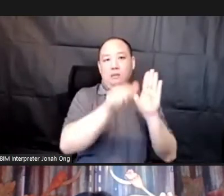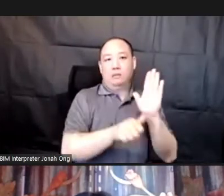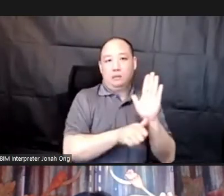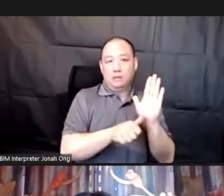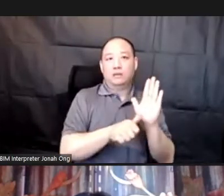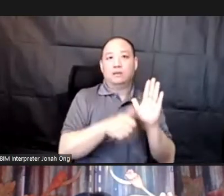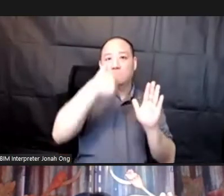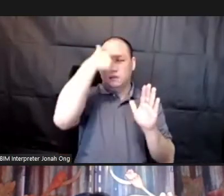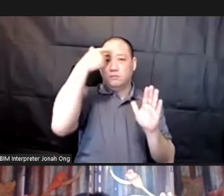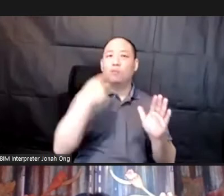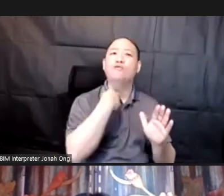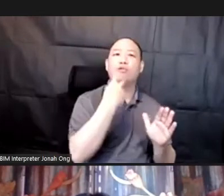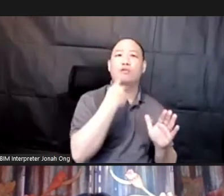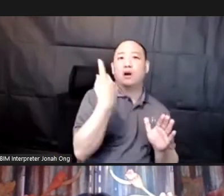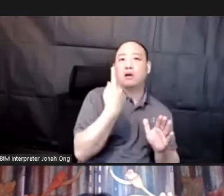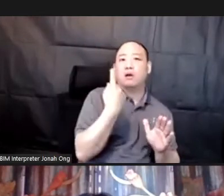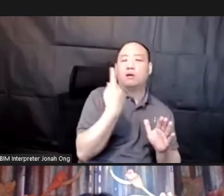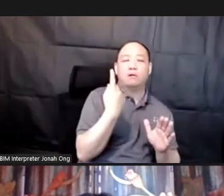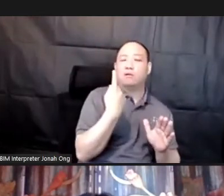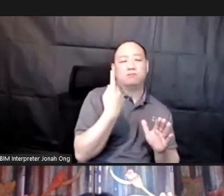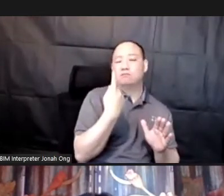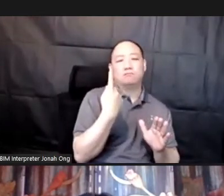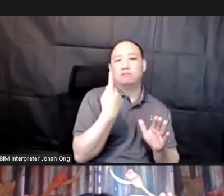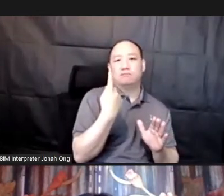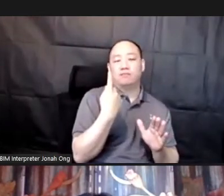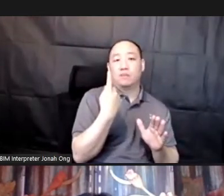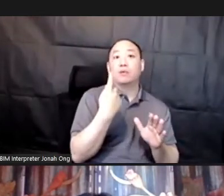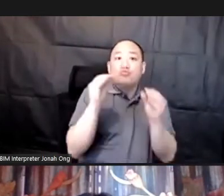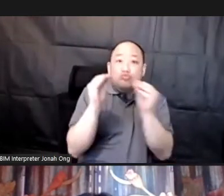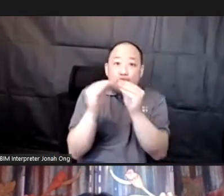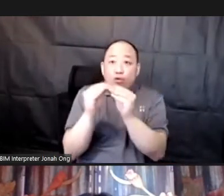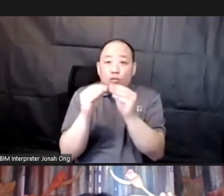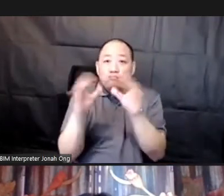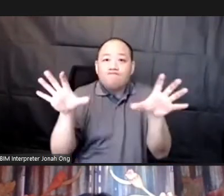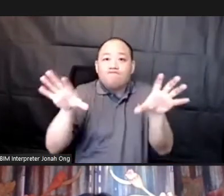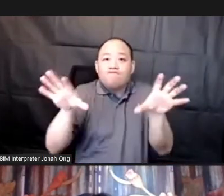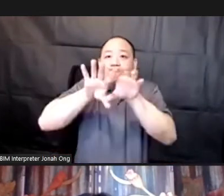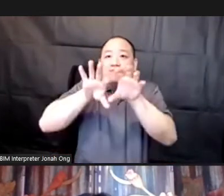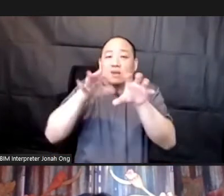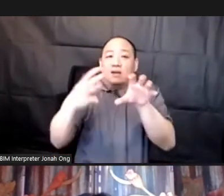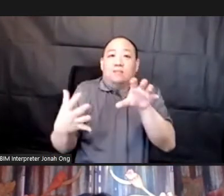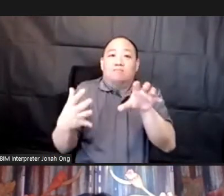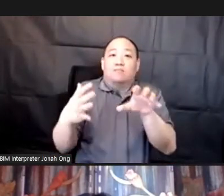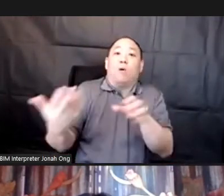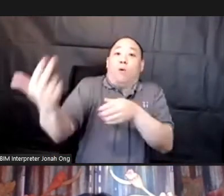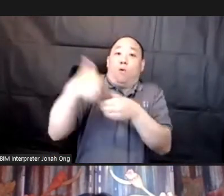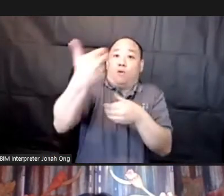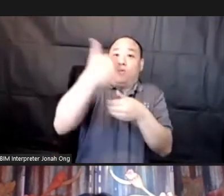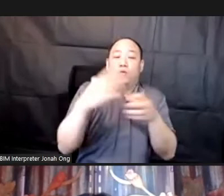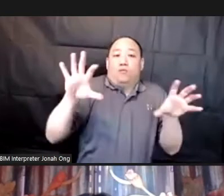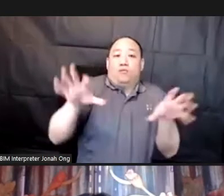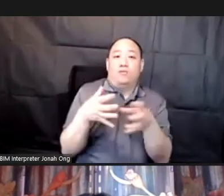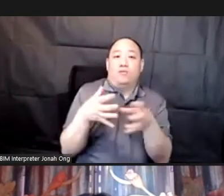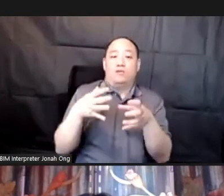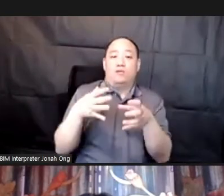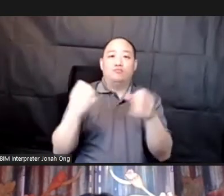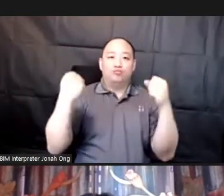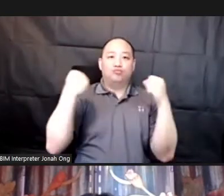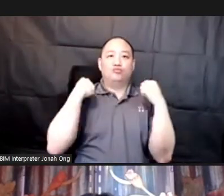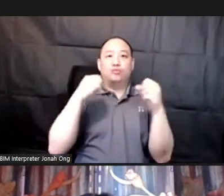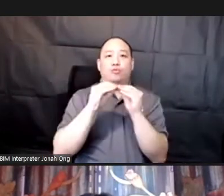powerful rather than one person speaking. Okay, that's one thing. Another thing is basically you try to make